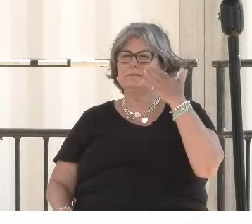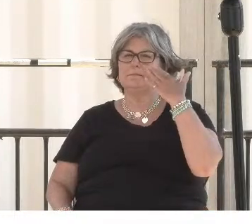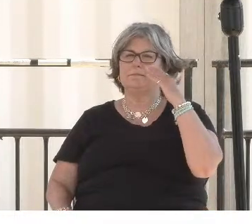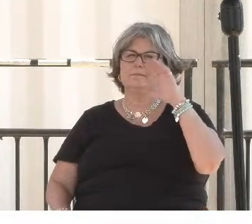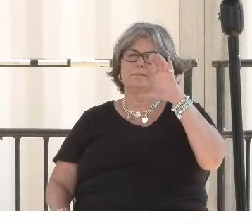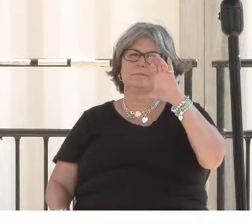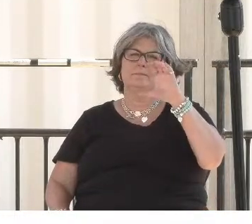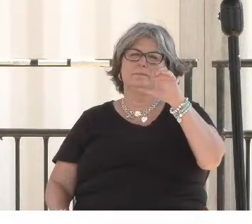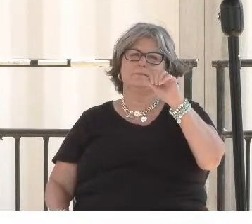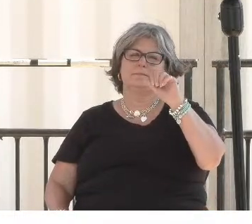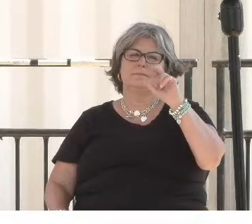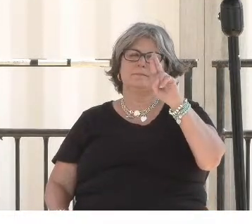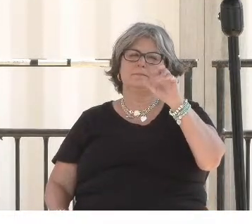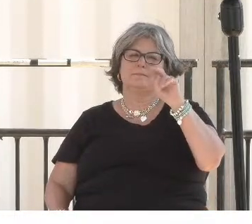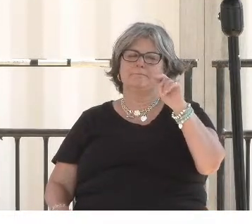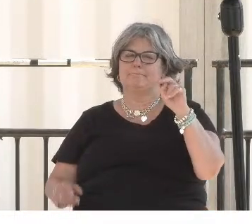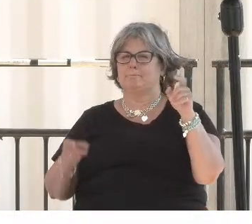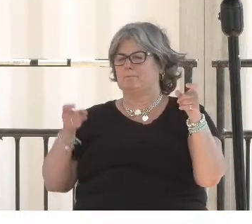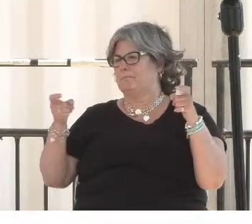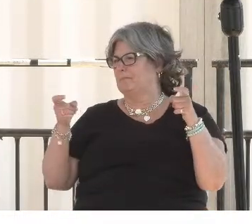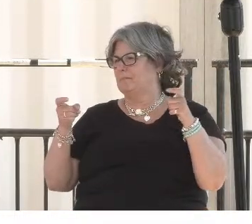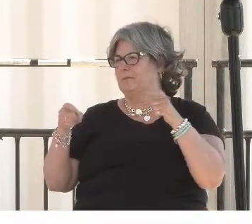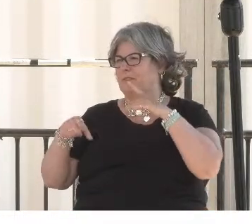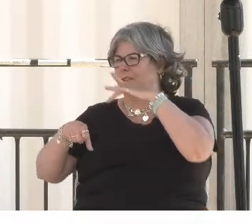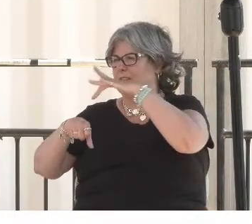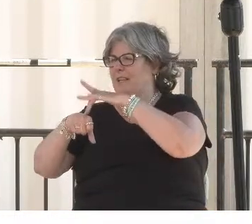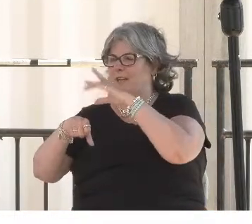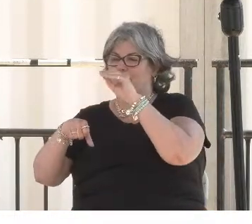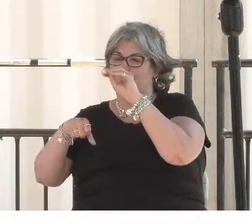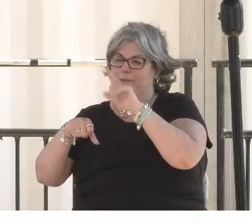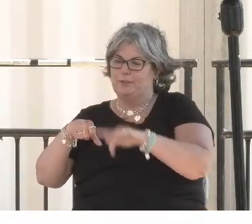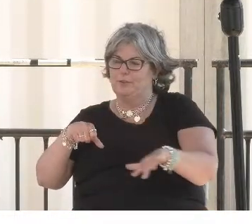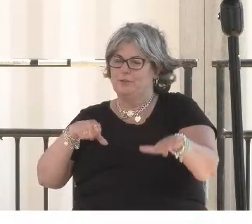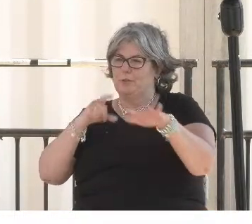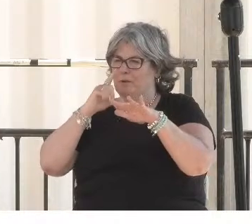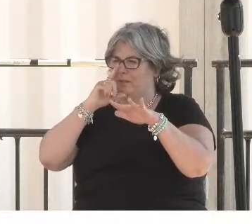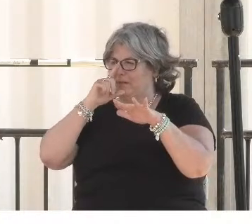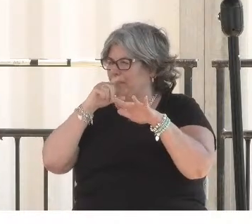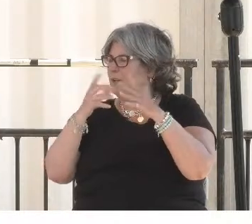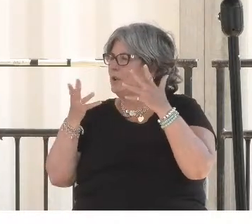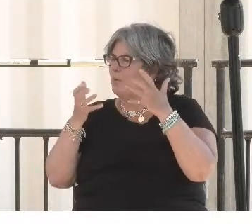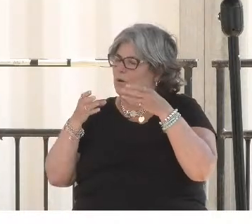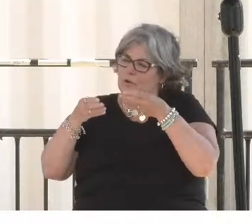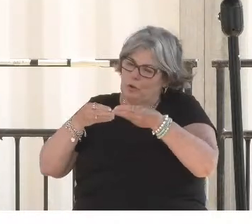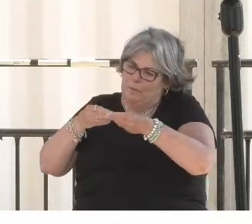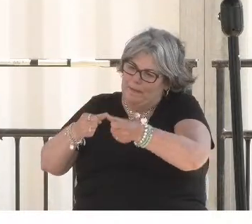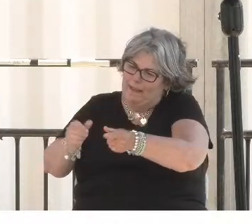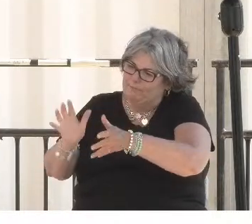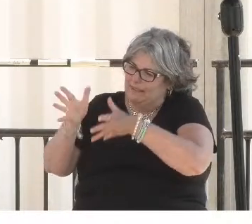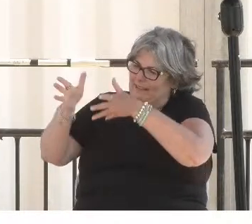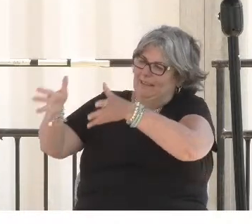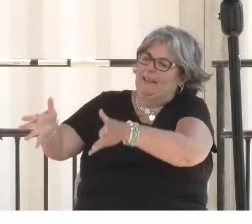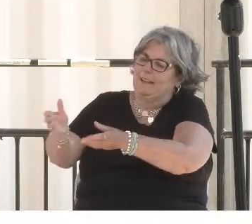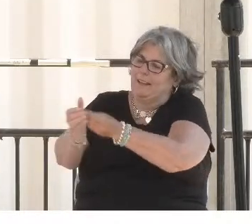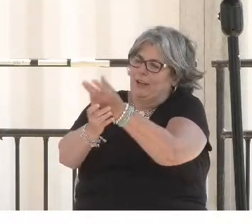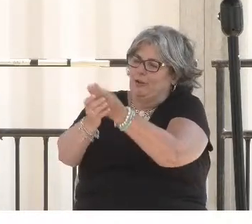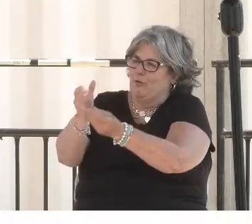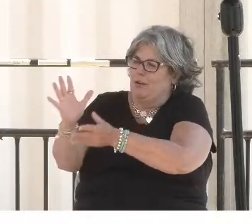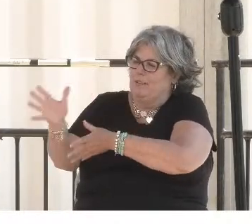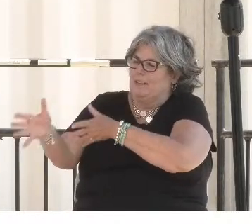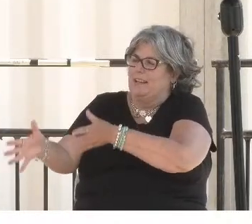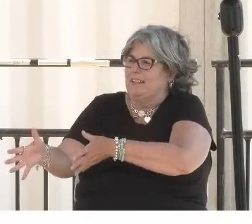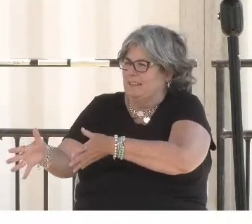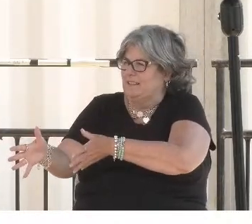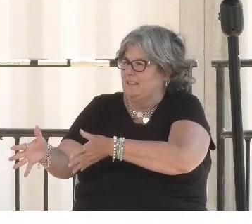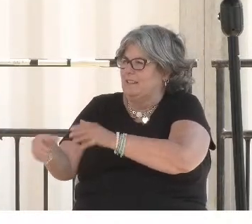carbon sequestration, the thing you don't want to do is touch the soil, right? You want to really you want to plant things and let them grow, and you're going to and draw